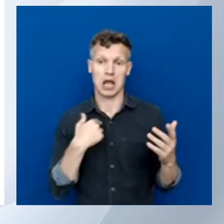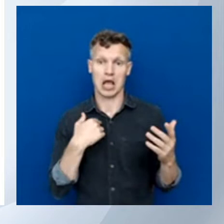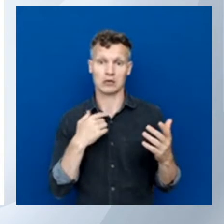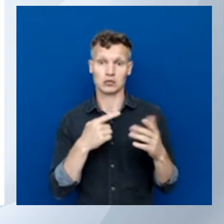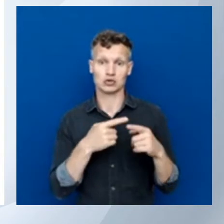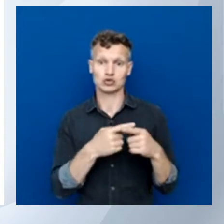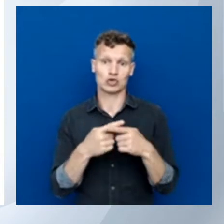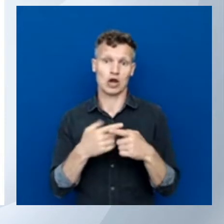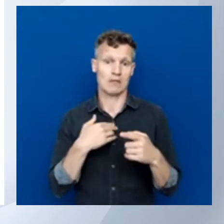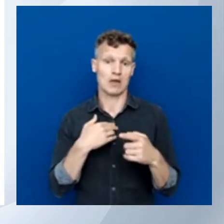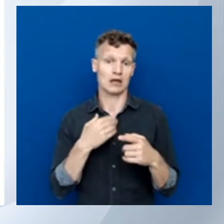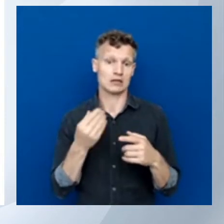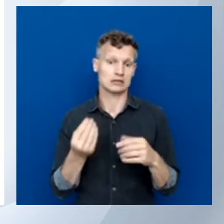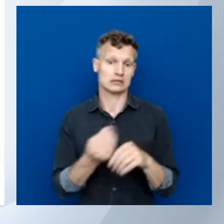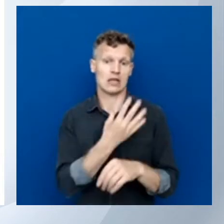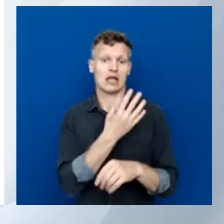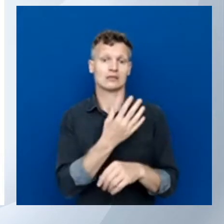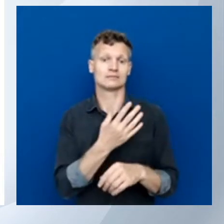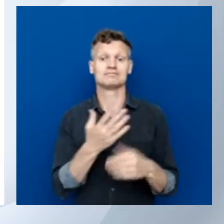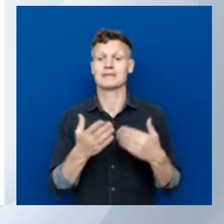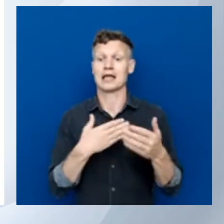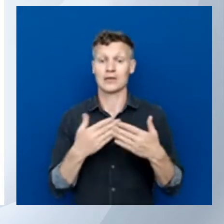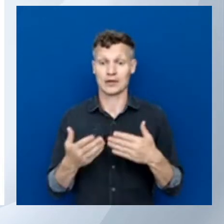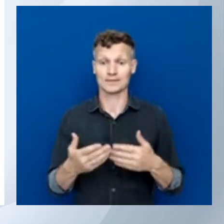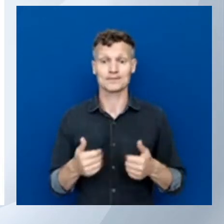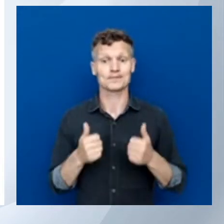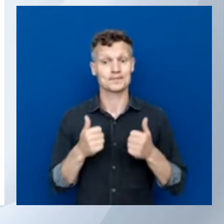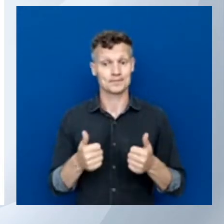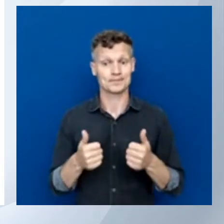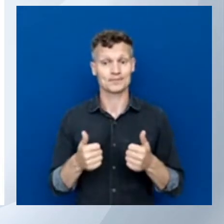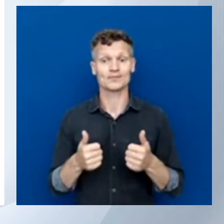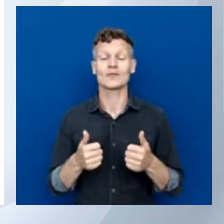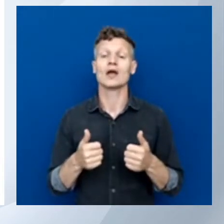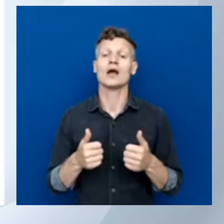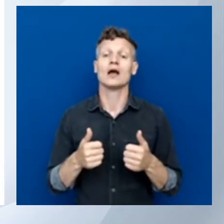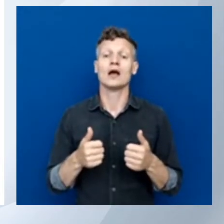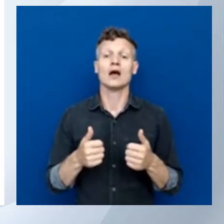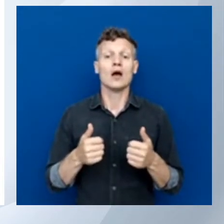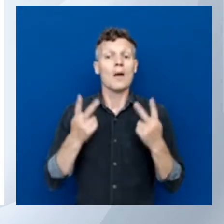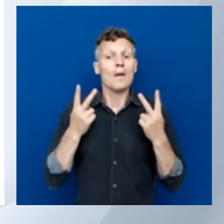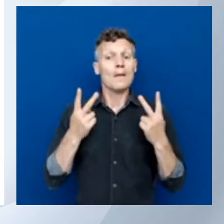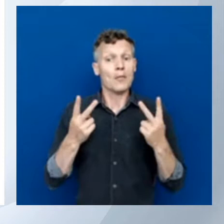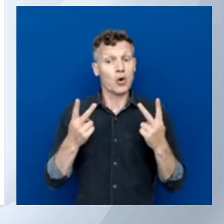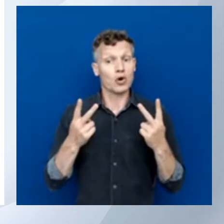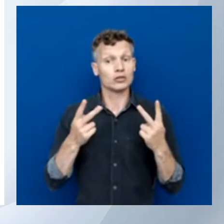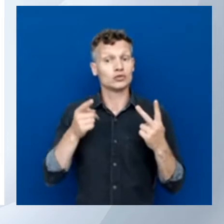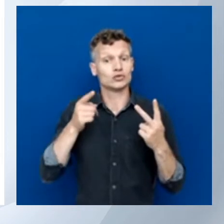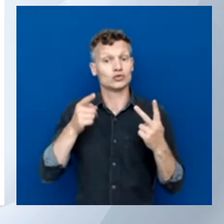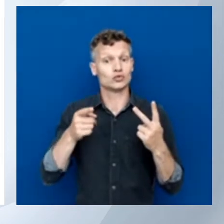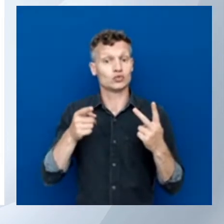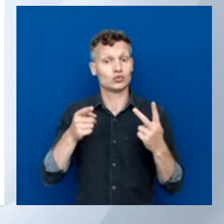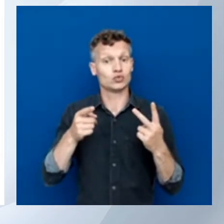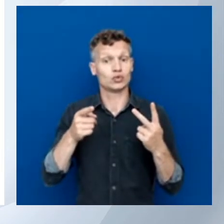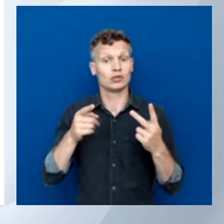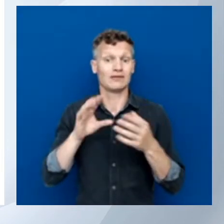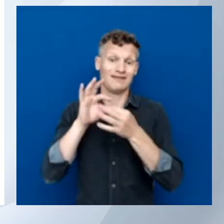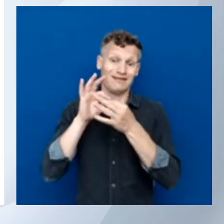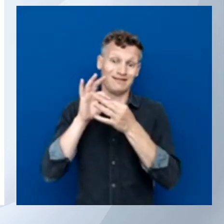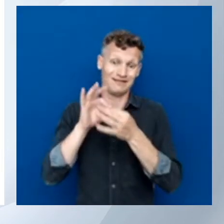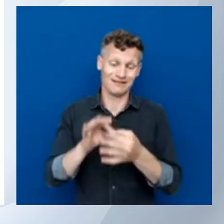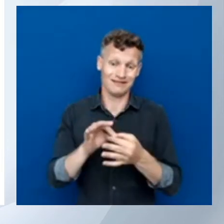sure. Anyway, the key task here is to associate underlying representations of the